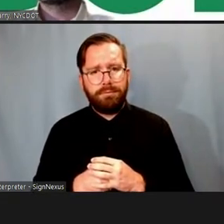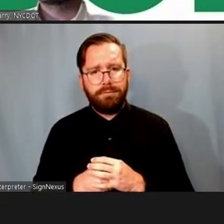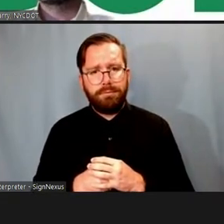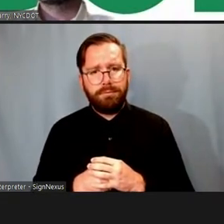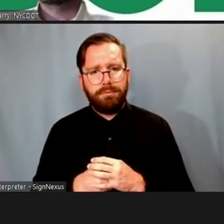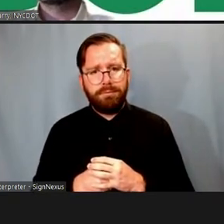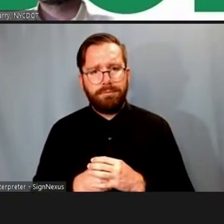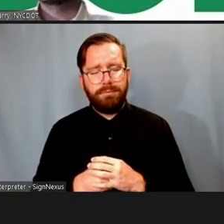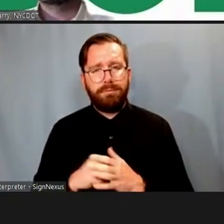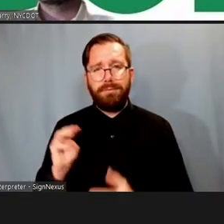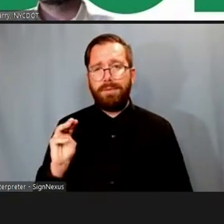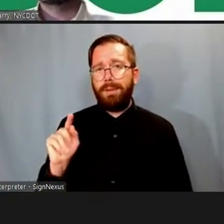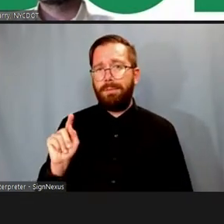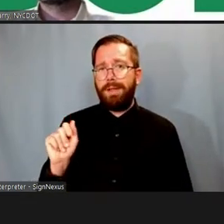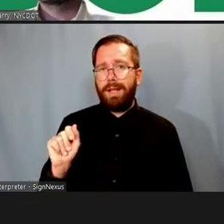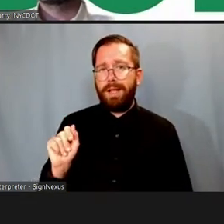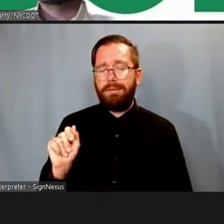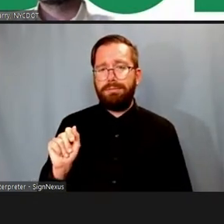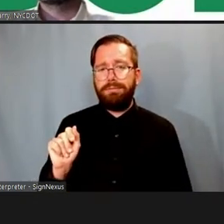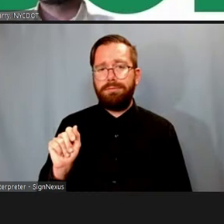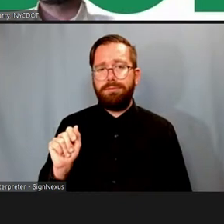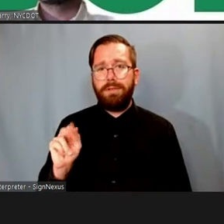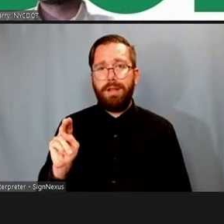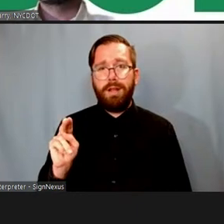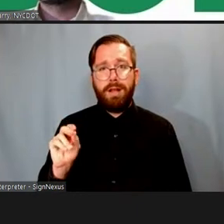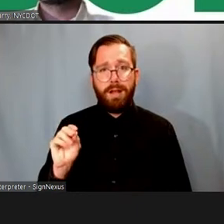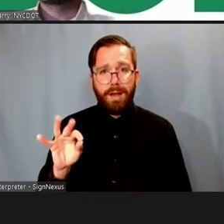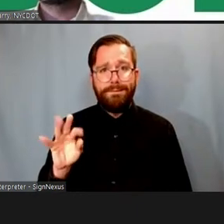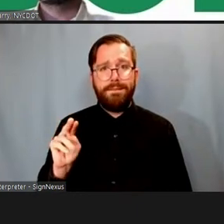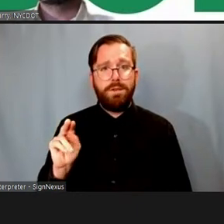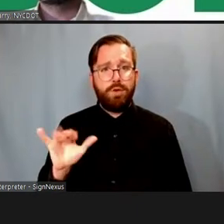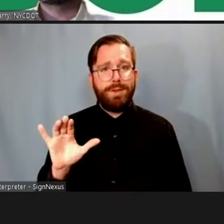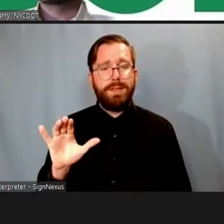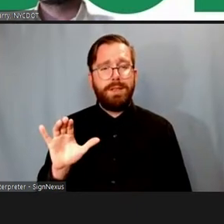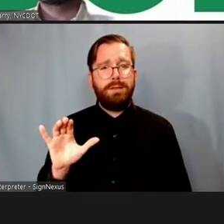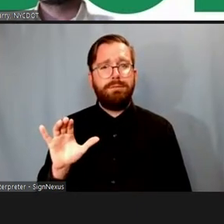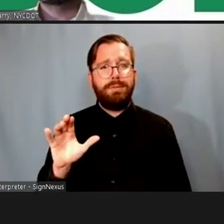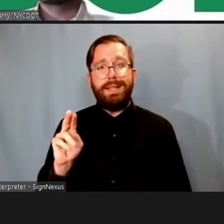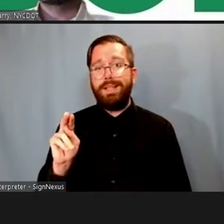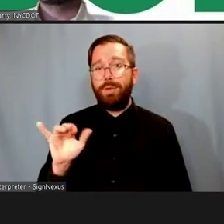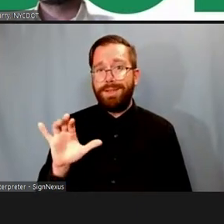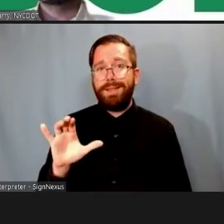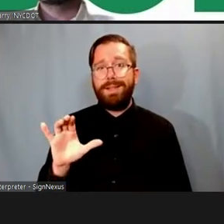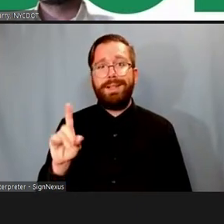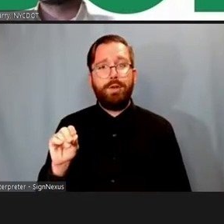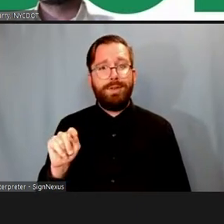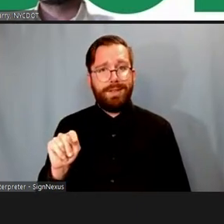nta for authority of other new york city dlt